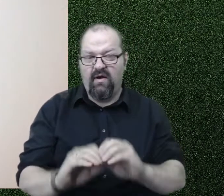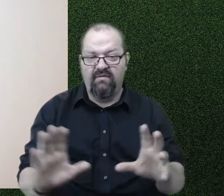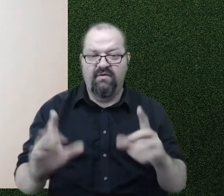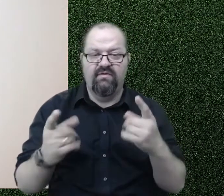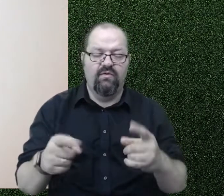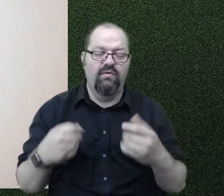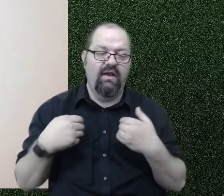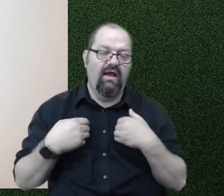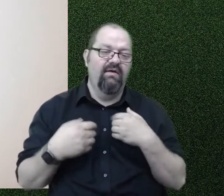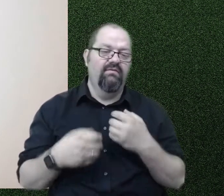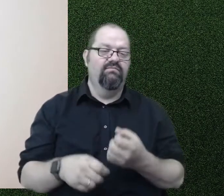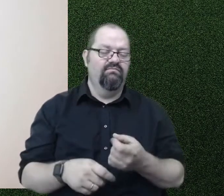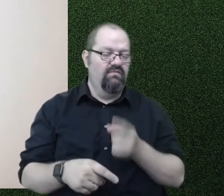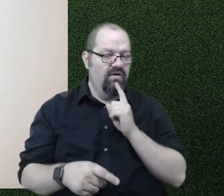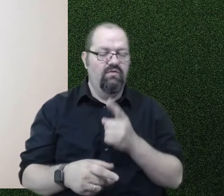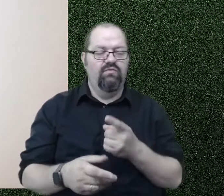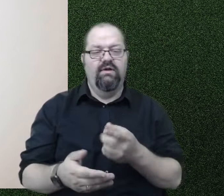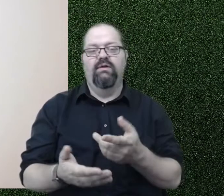example.